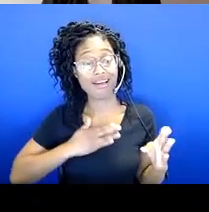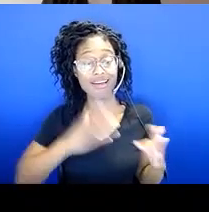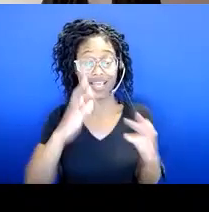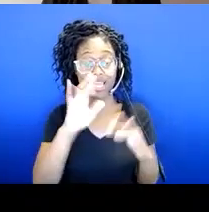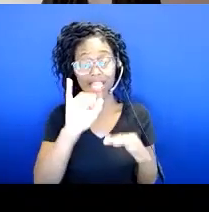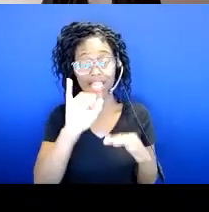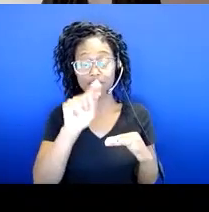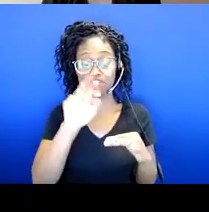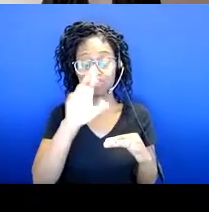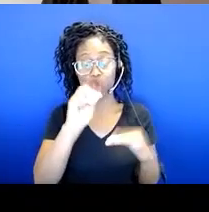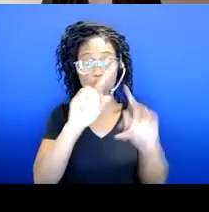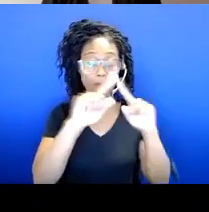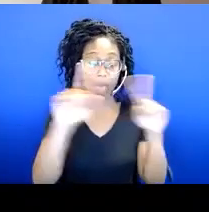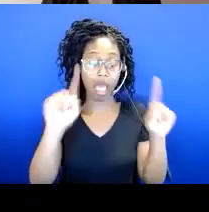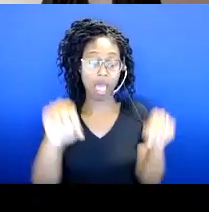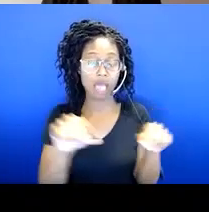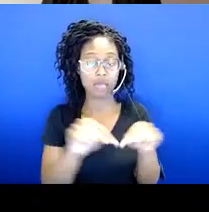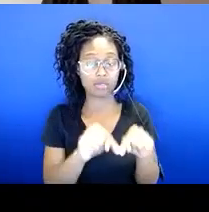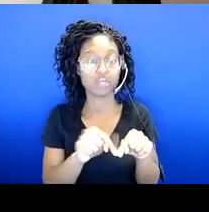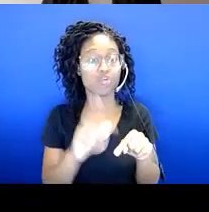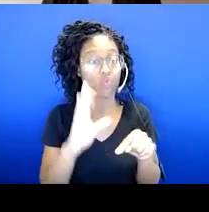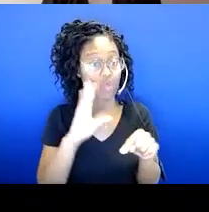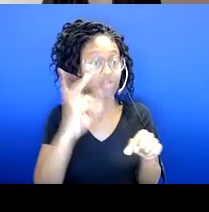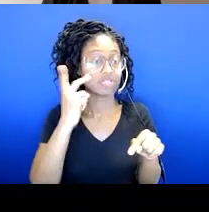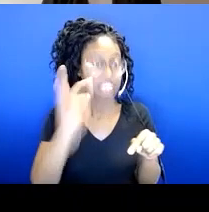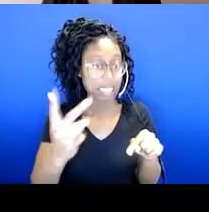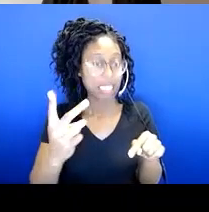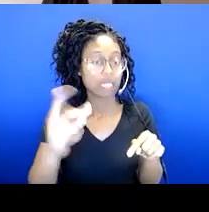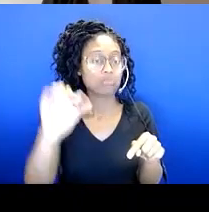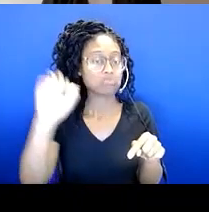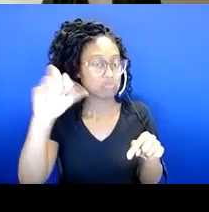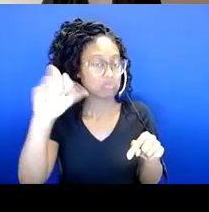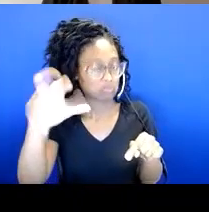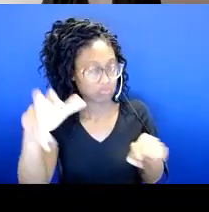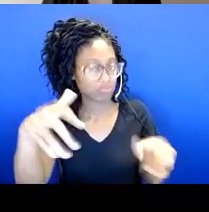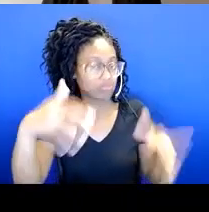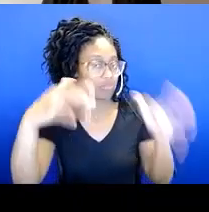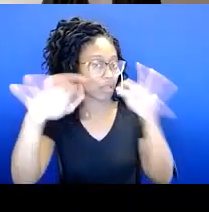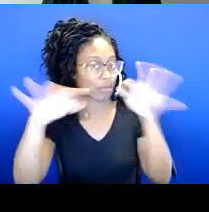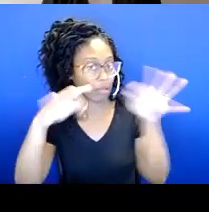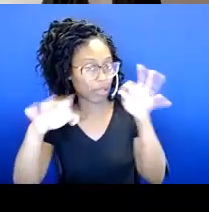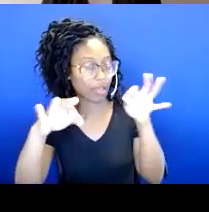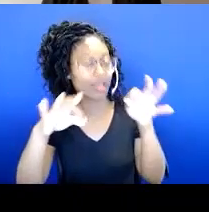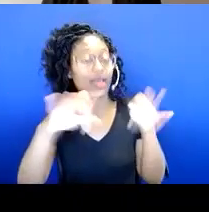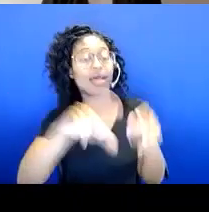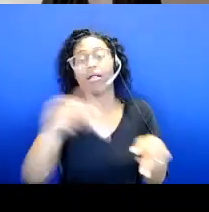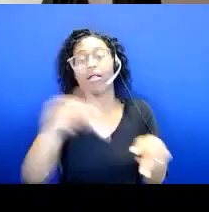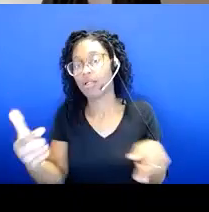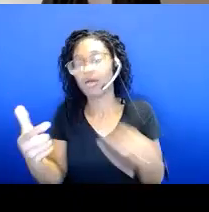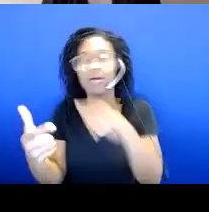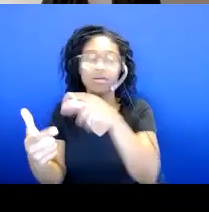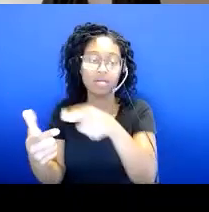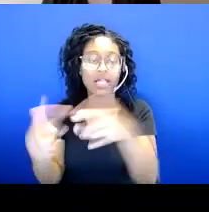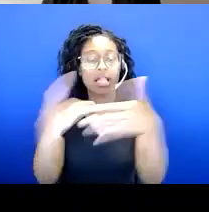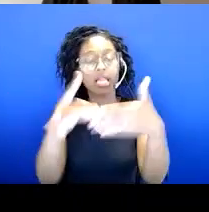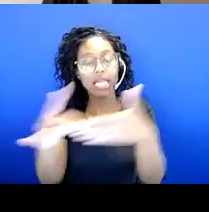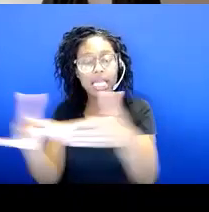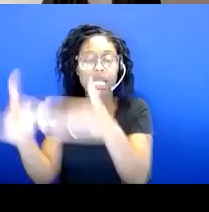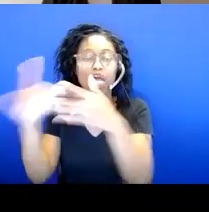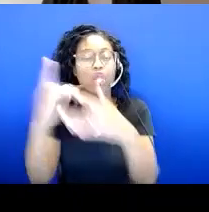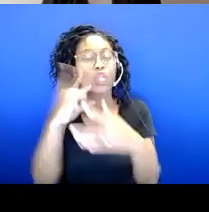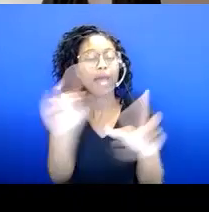the introduction box, you will see that, and then explain that, and then just take people through it. But there's